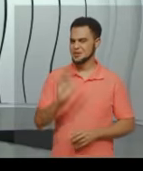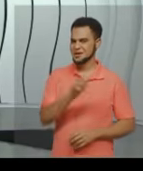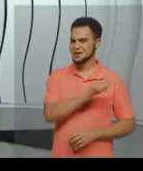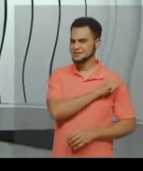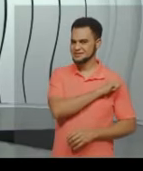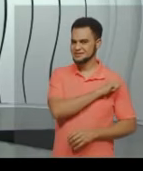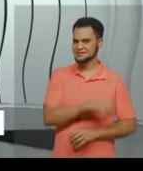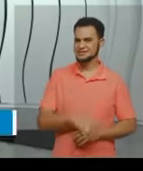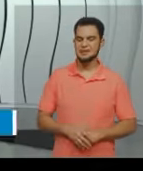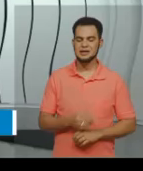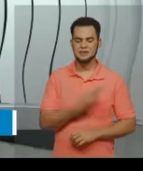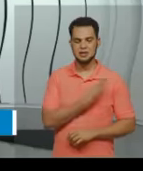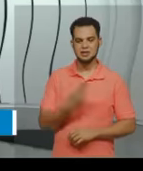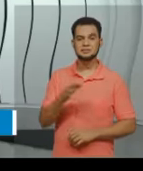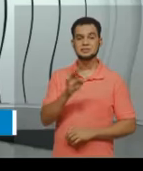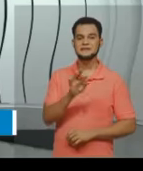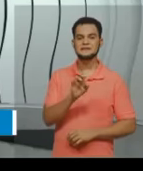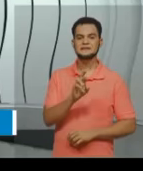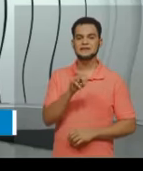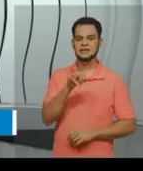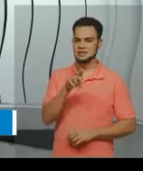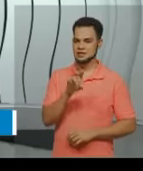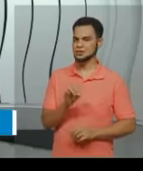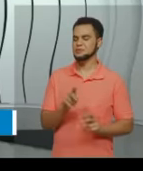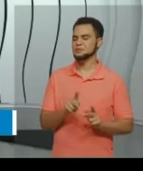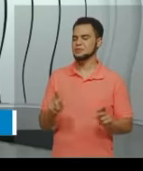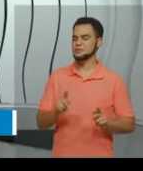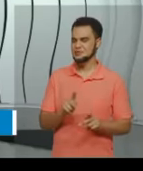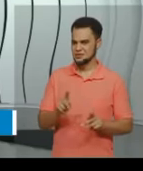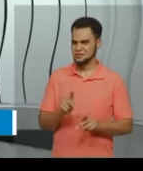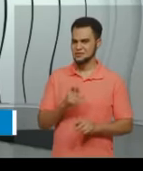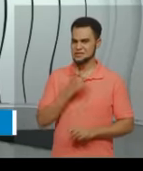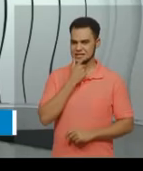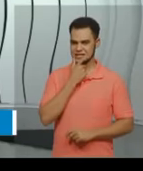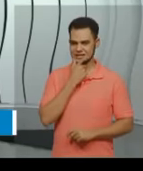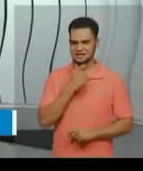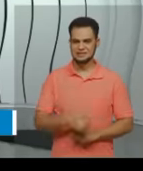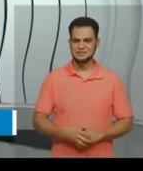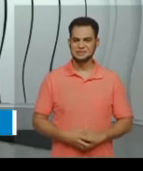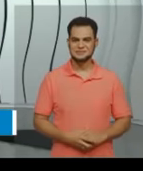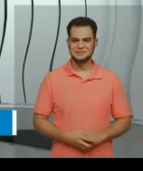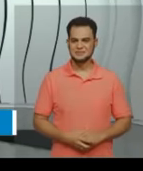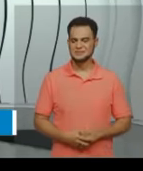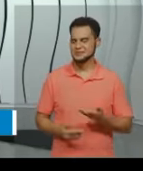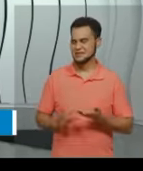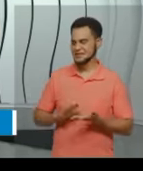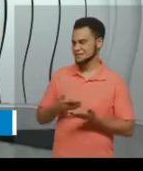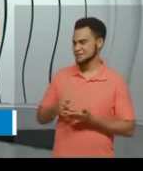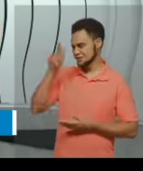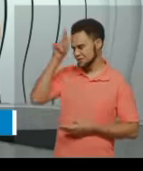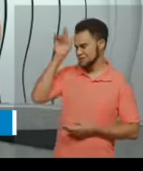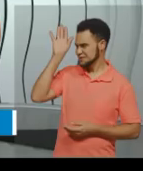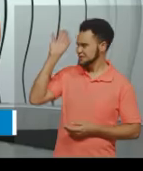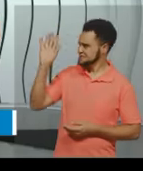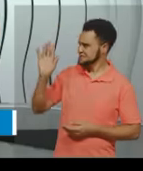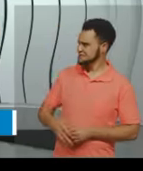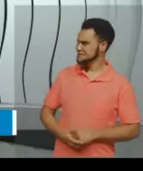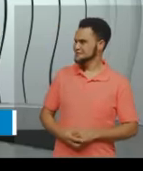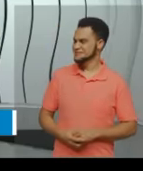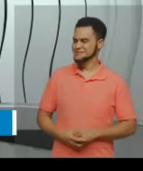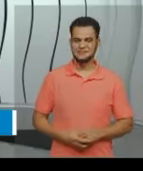students. I'm Fernando, your English teacher. Great to see you again. And this is Gilbert, who is helping us